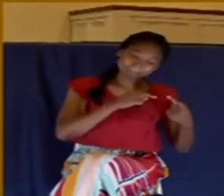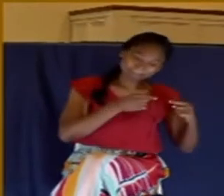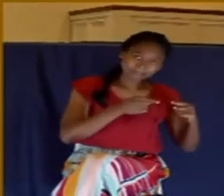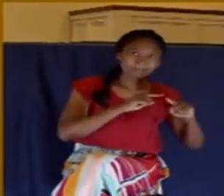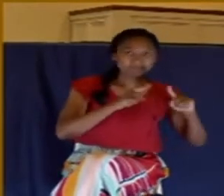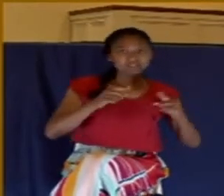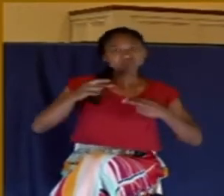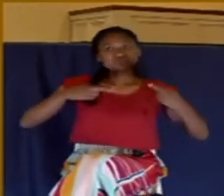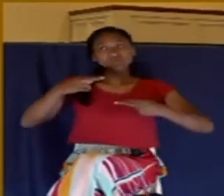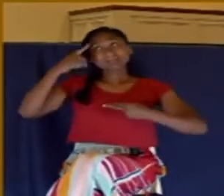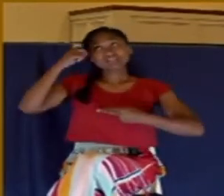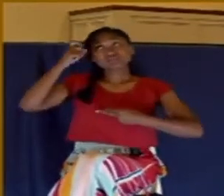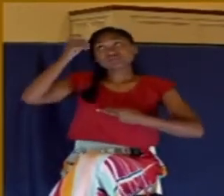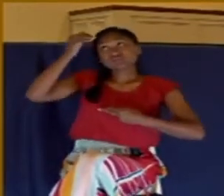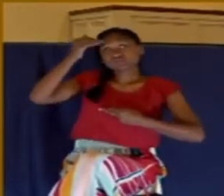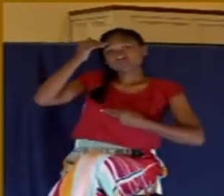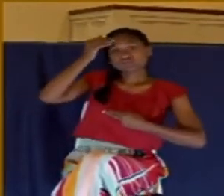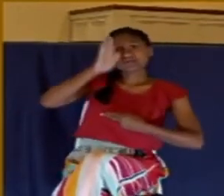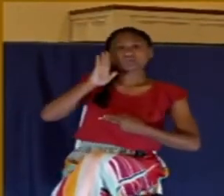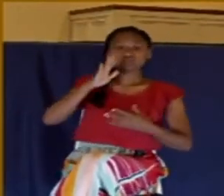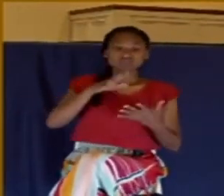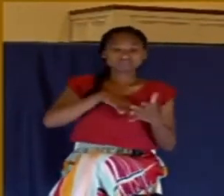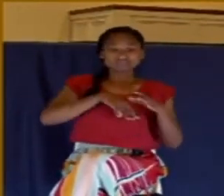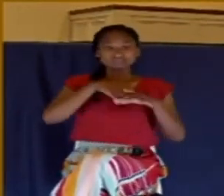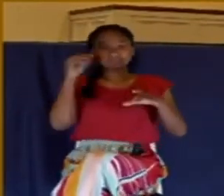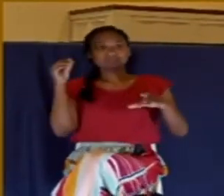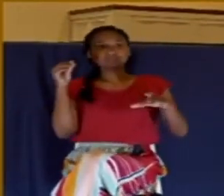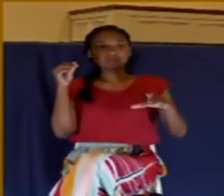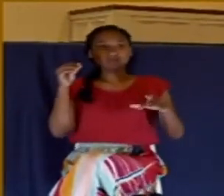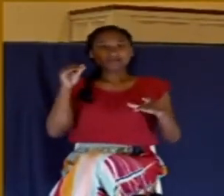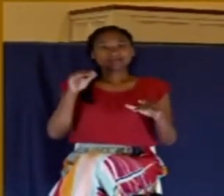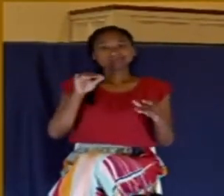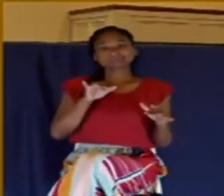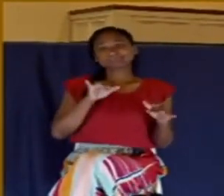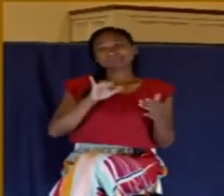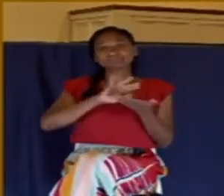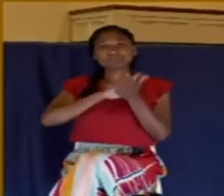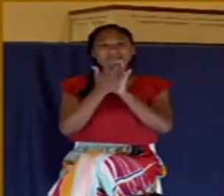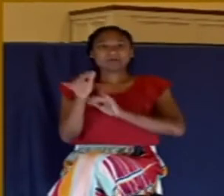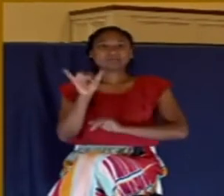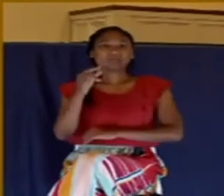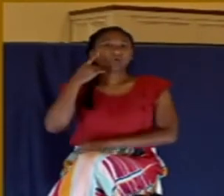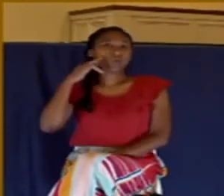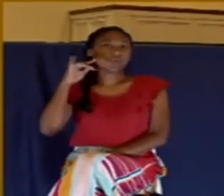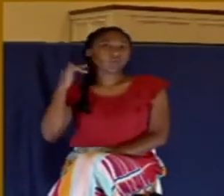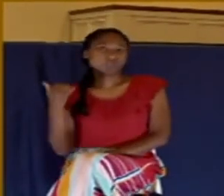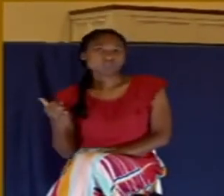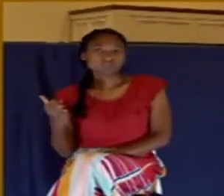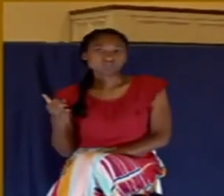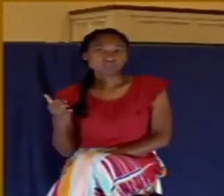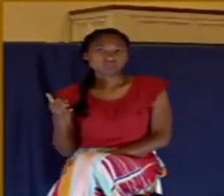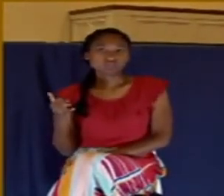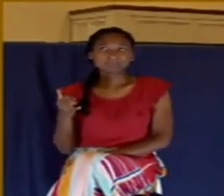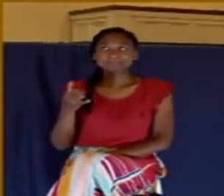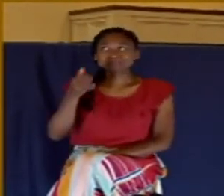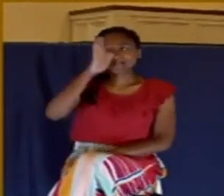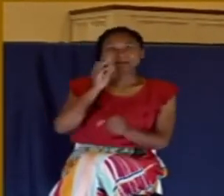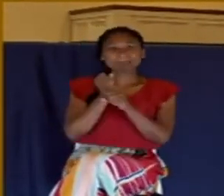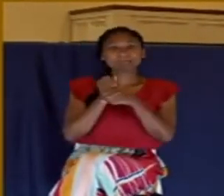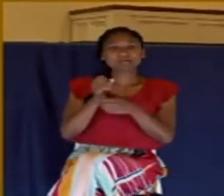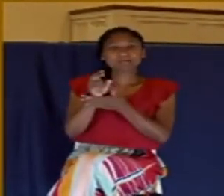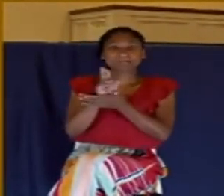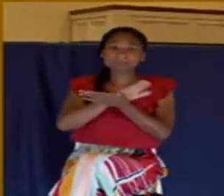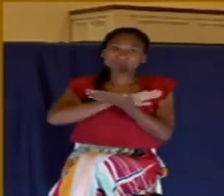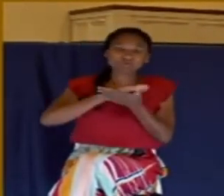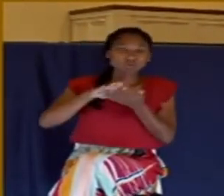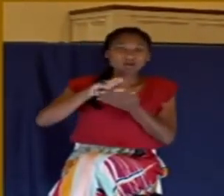gold. God was refining him. God was bringing about a purity in his life. Malachi 3:3 says this, "And he